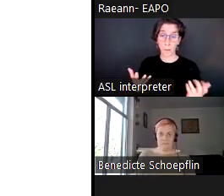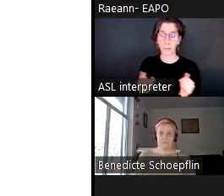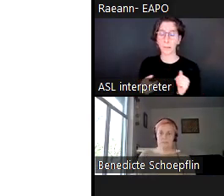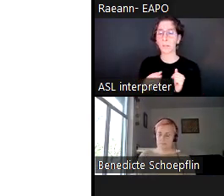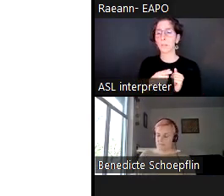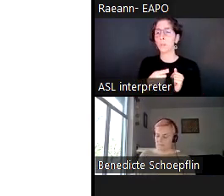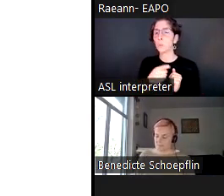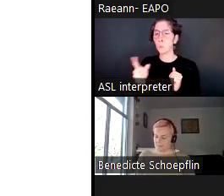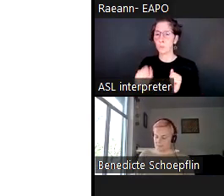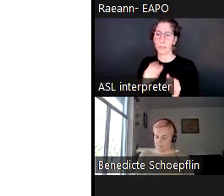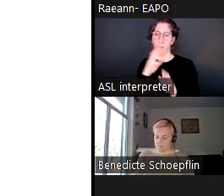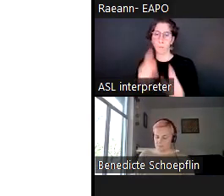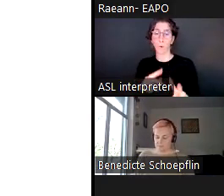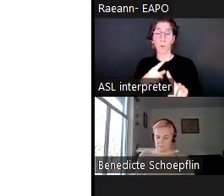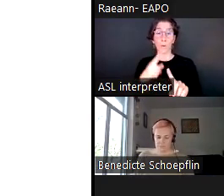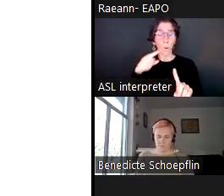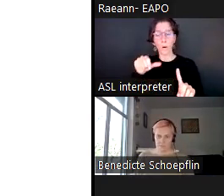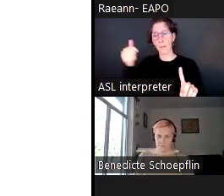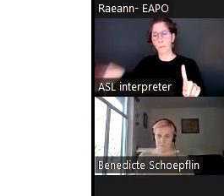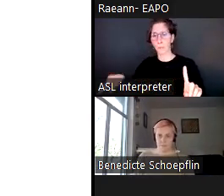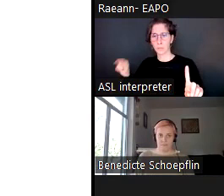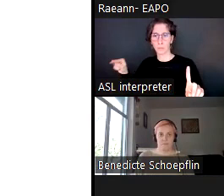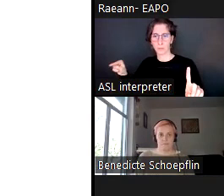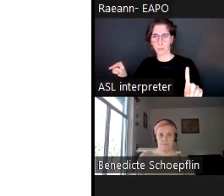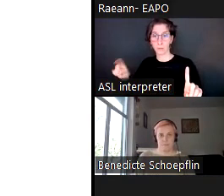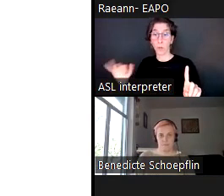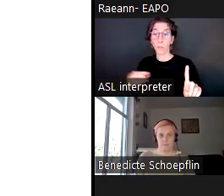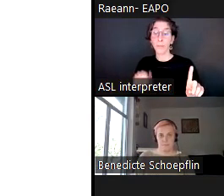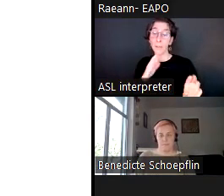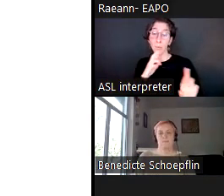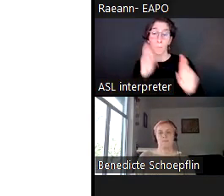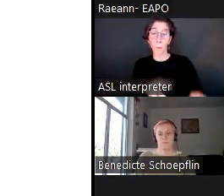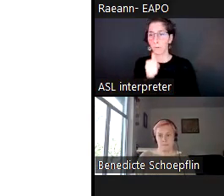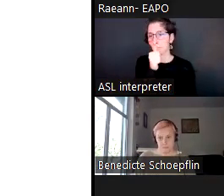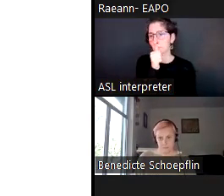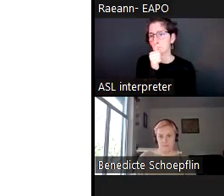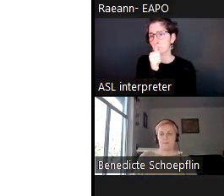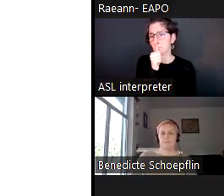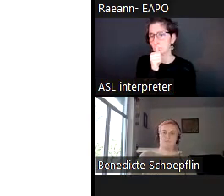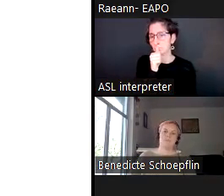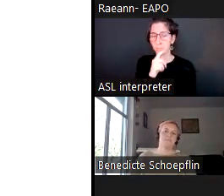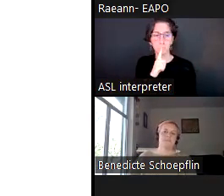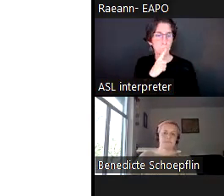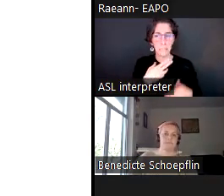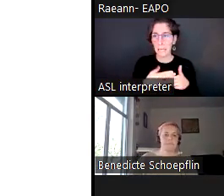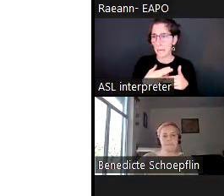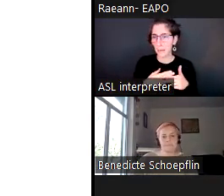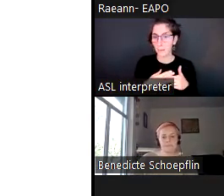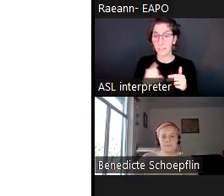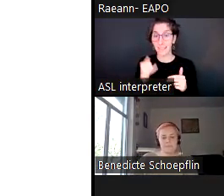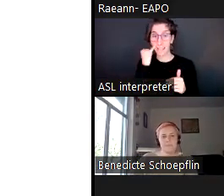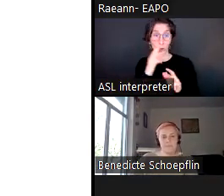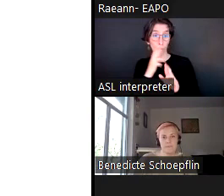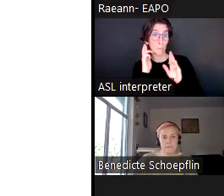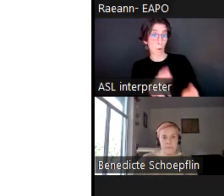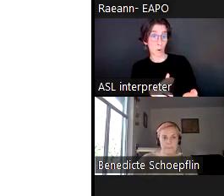else, and you can also report anonymously. So if you put a report with us and it